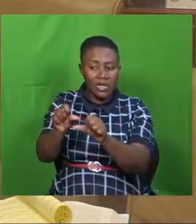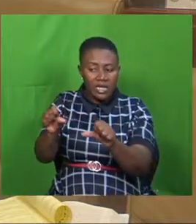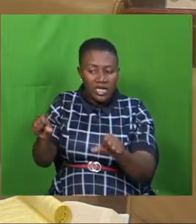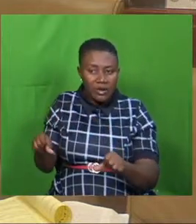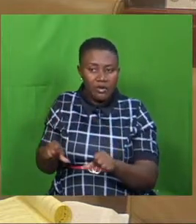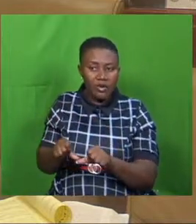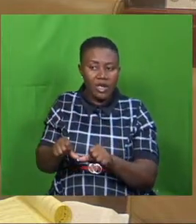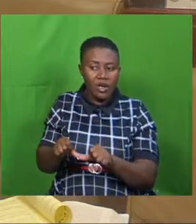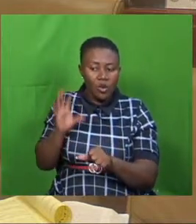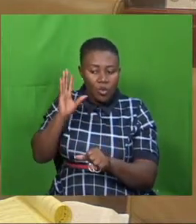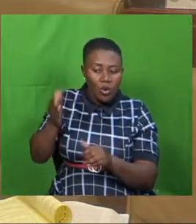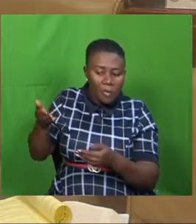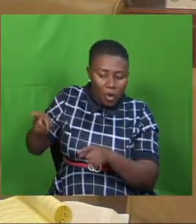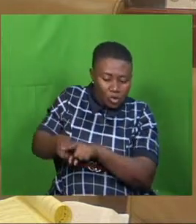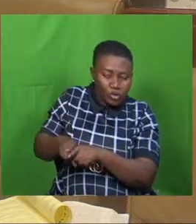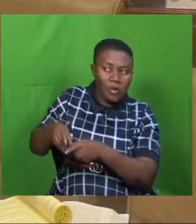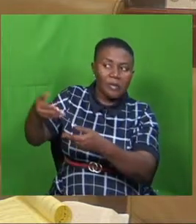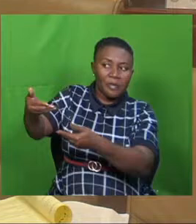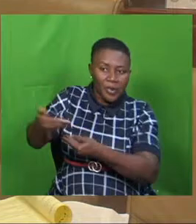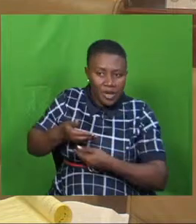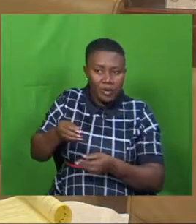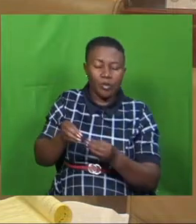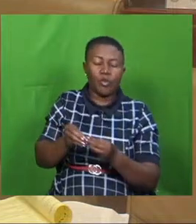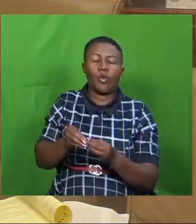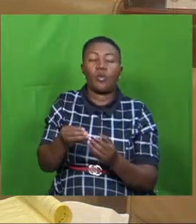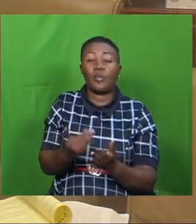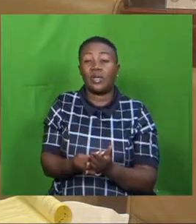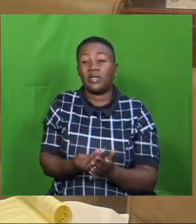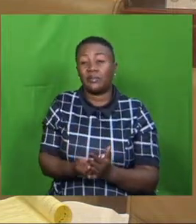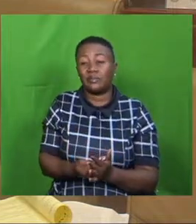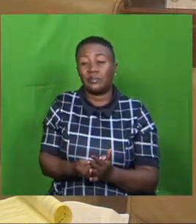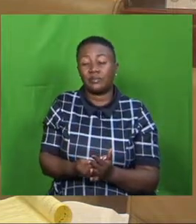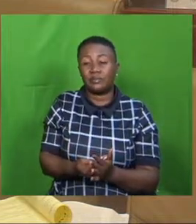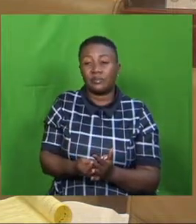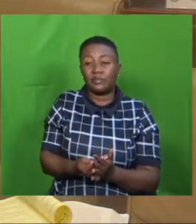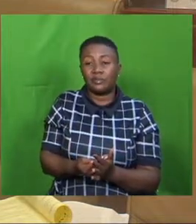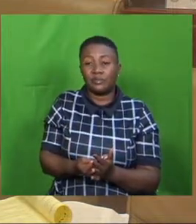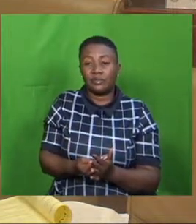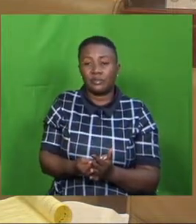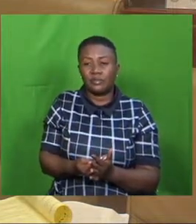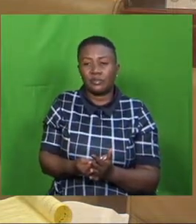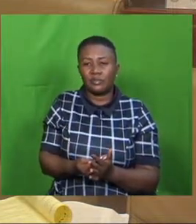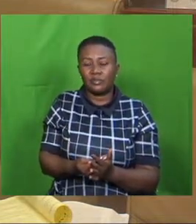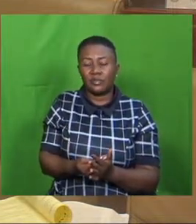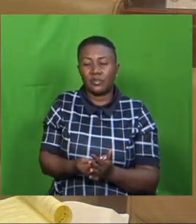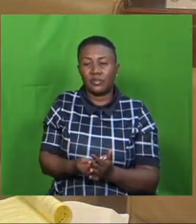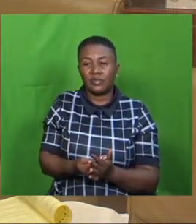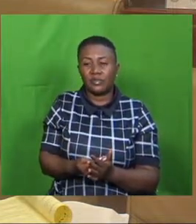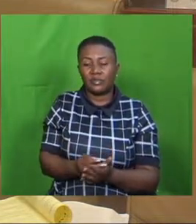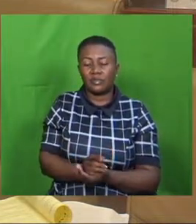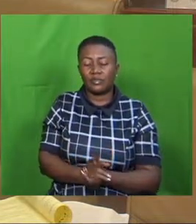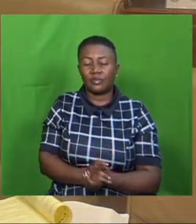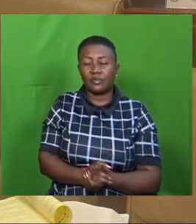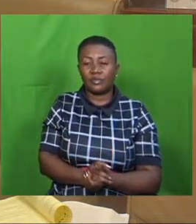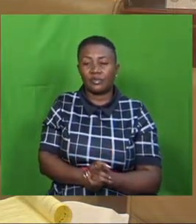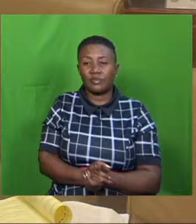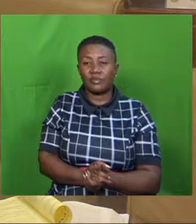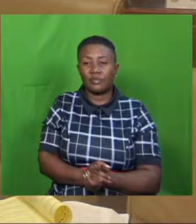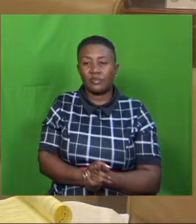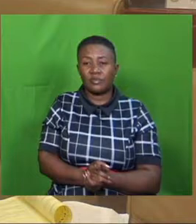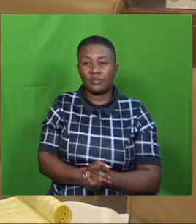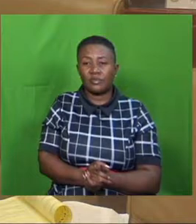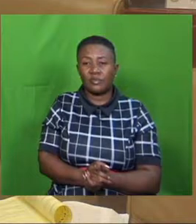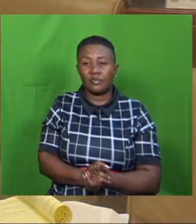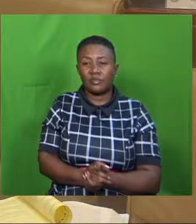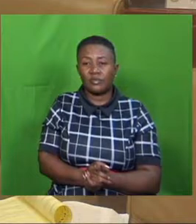stock. That argument has been made by those who control the purse of this nation. Honorable Speaker,